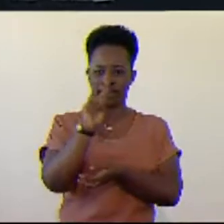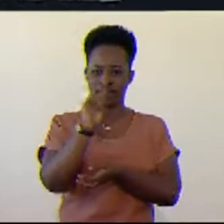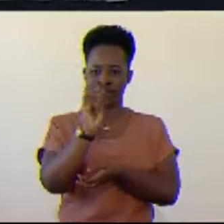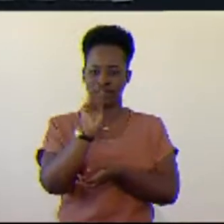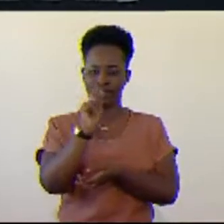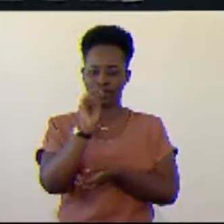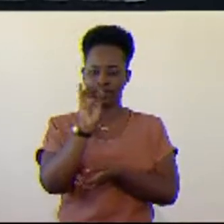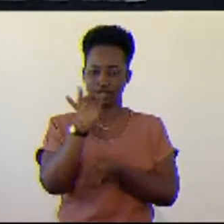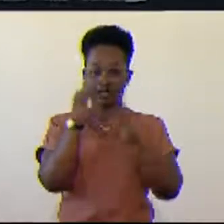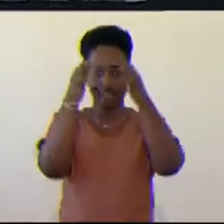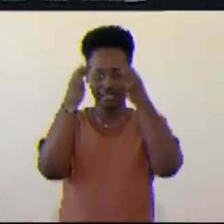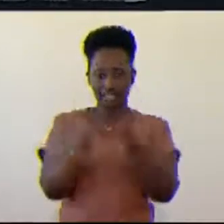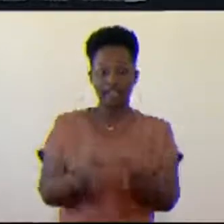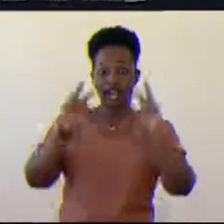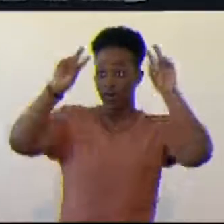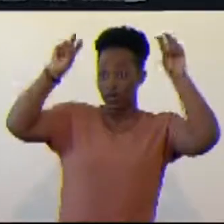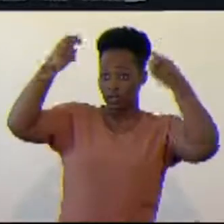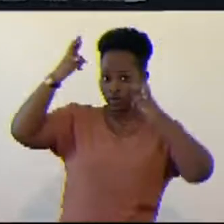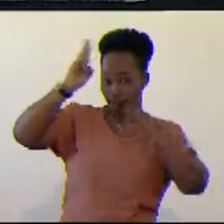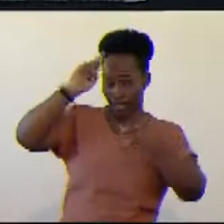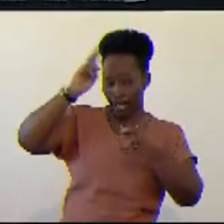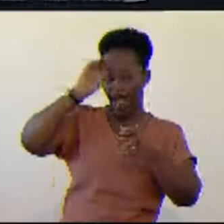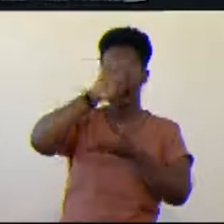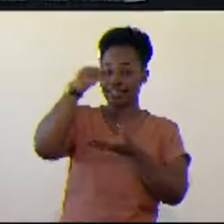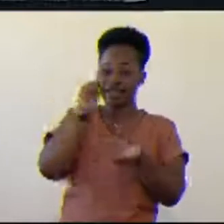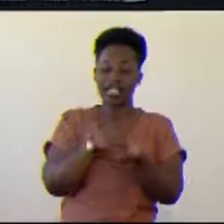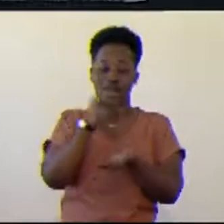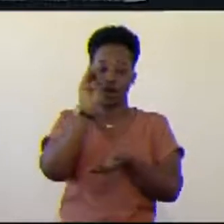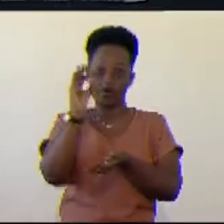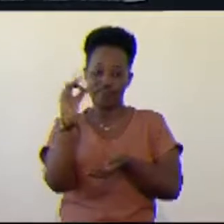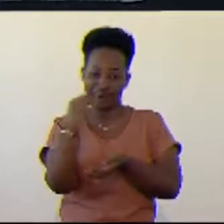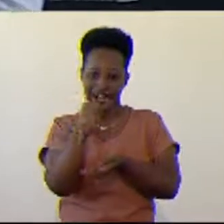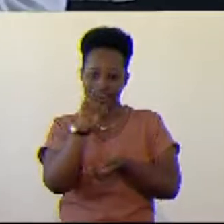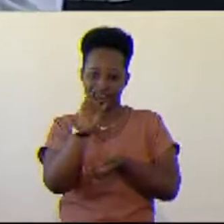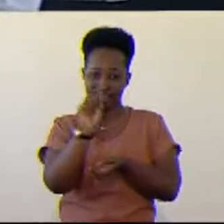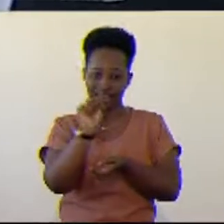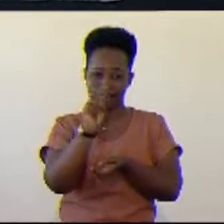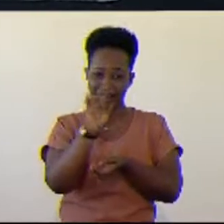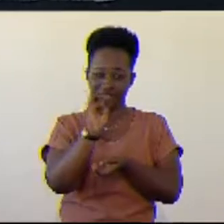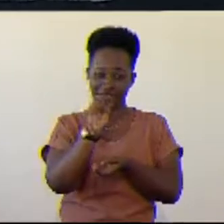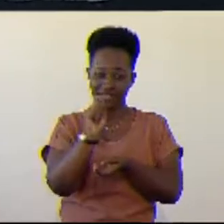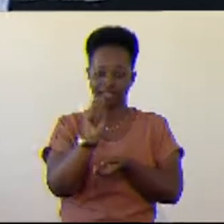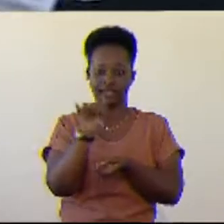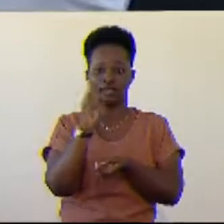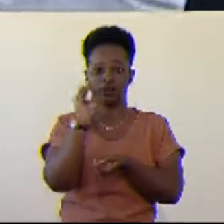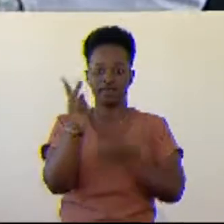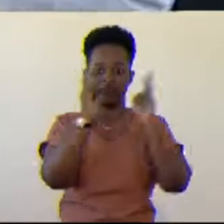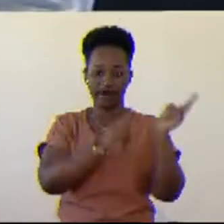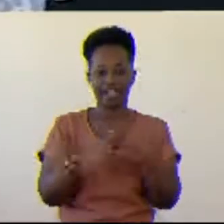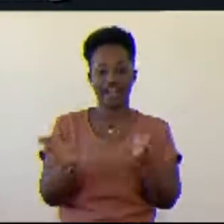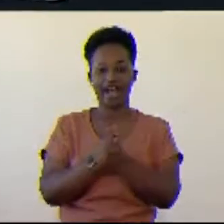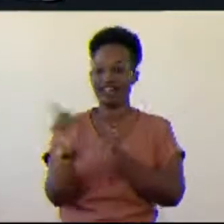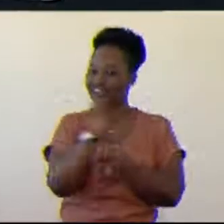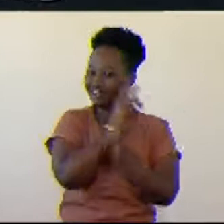title today is Center of Gravity of Regular and Irregular Lamina. Okay, let's move ahead. And as